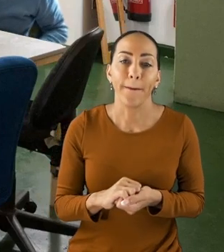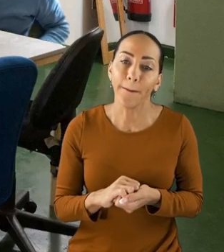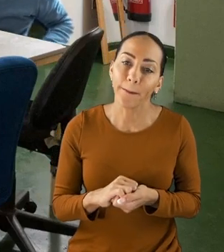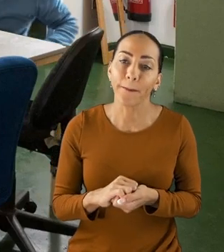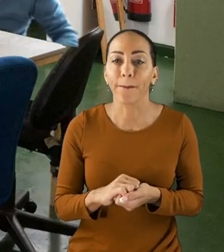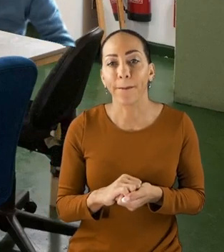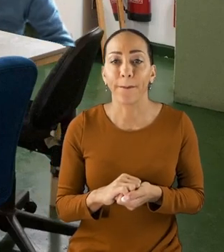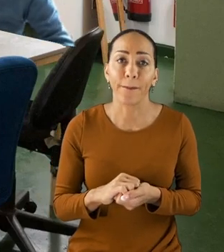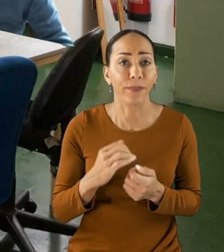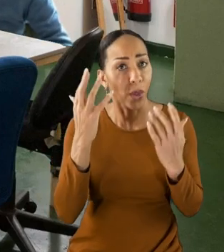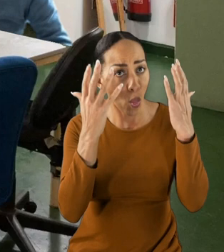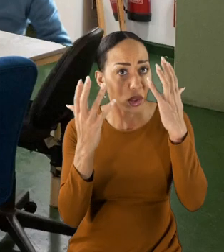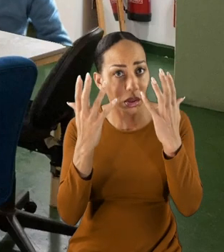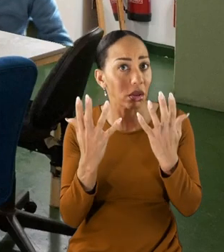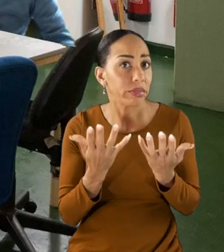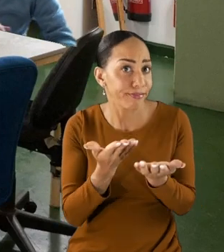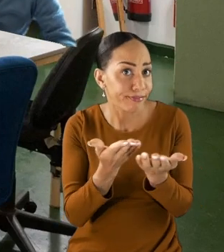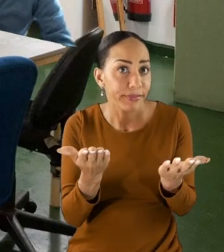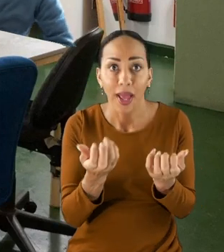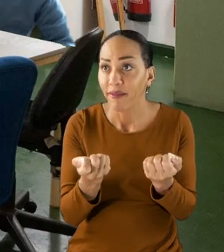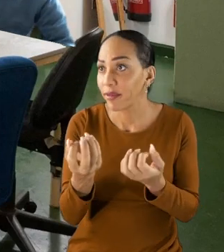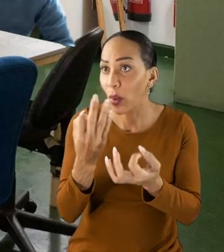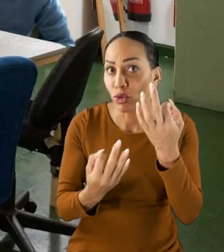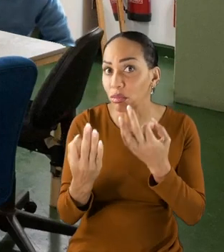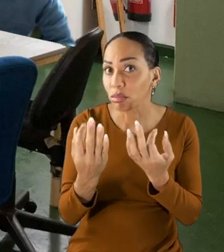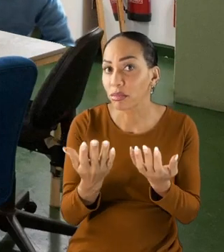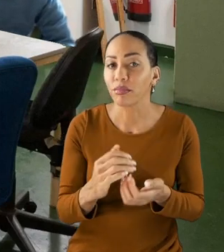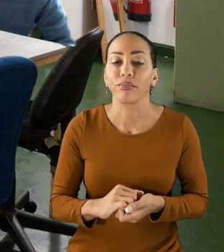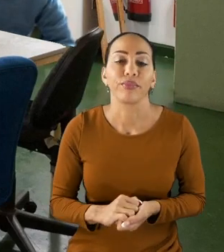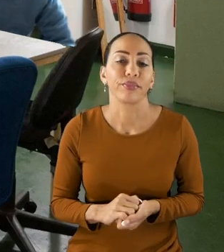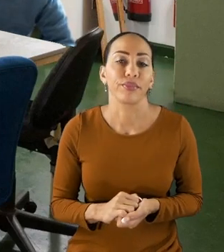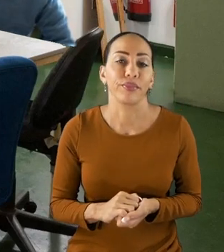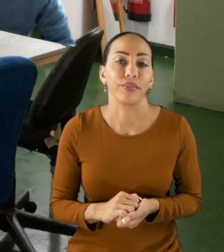I just wonder, does anyone have any questions?